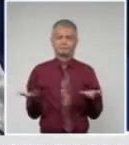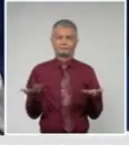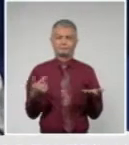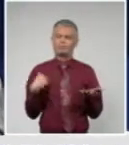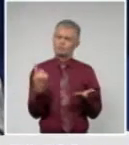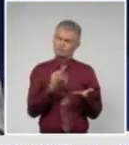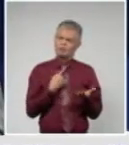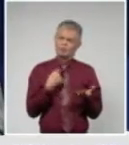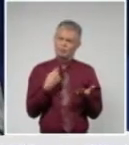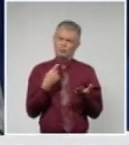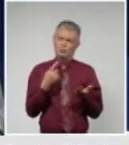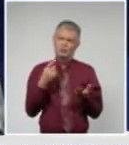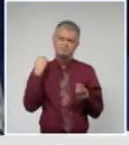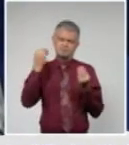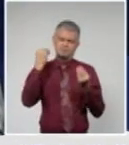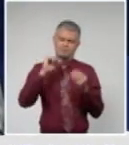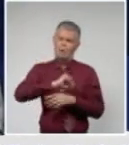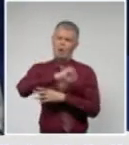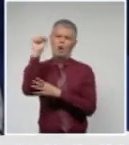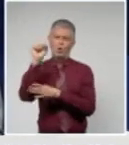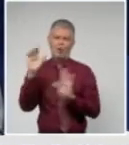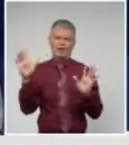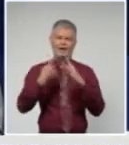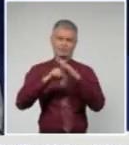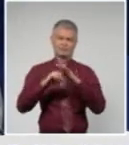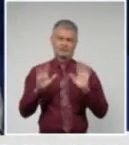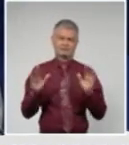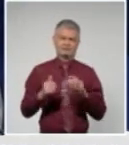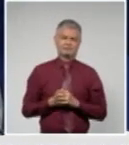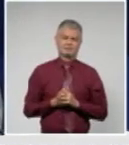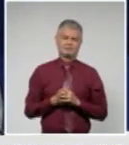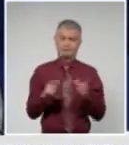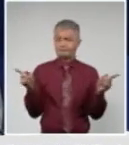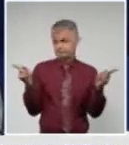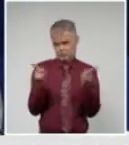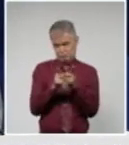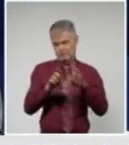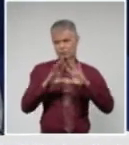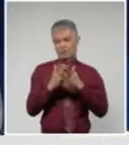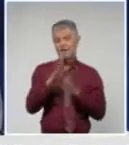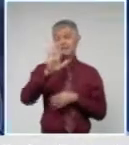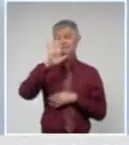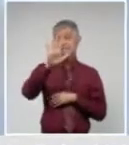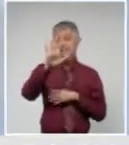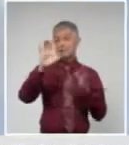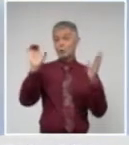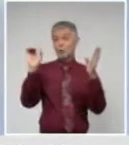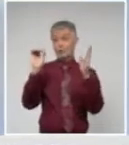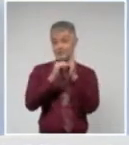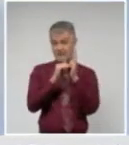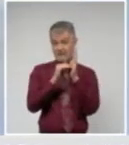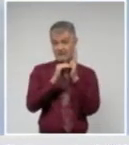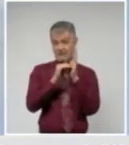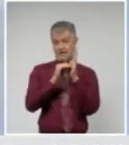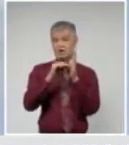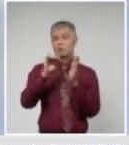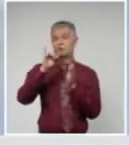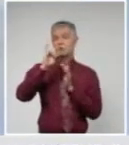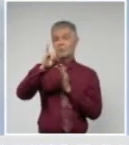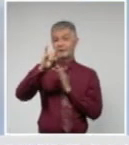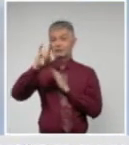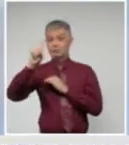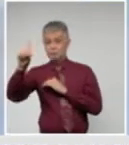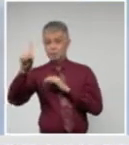To summarize, of the 5,091 people who have been diagnosed with the virus thus